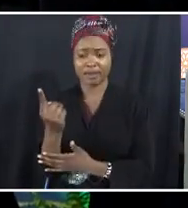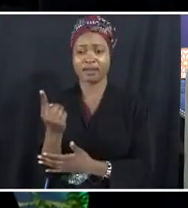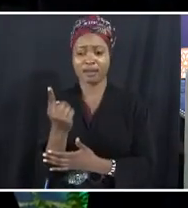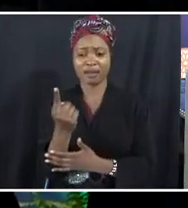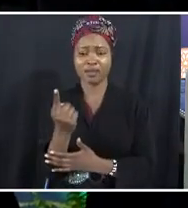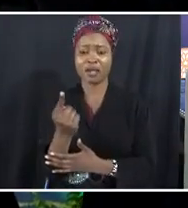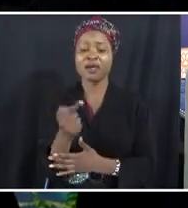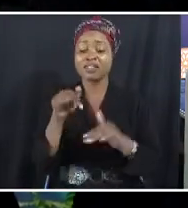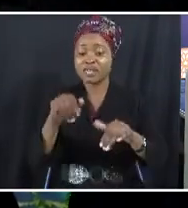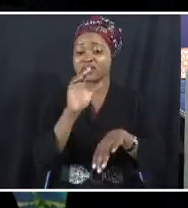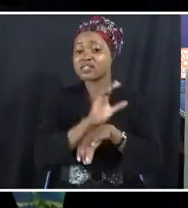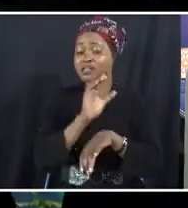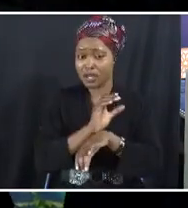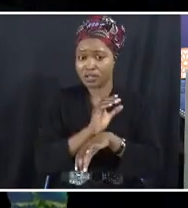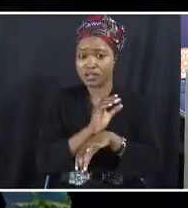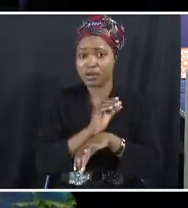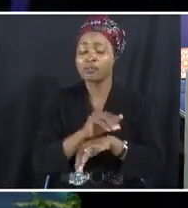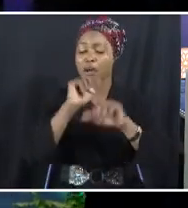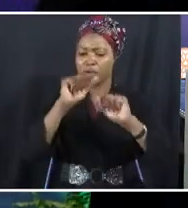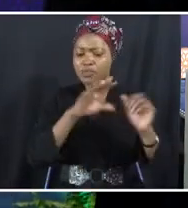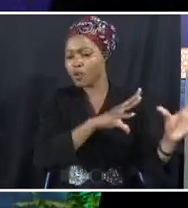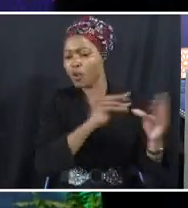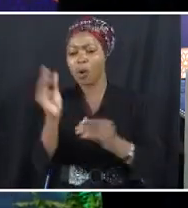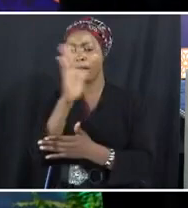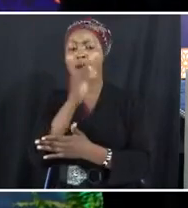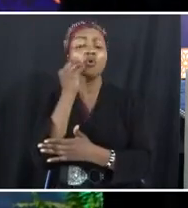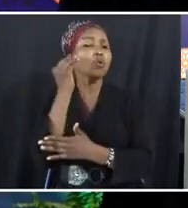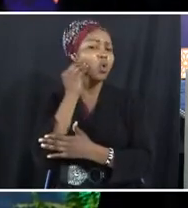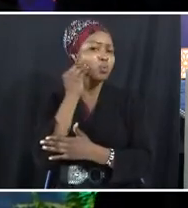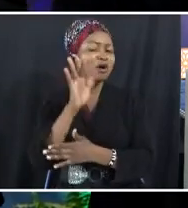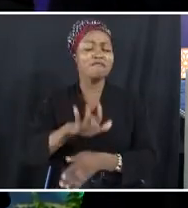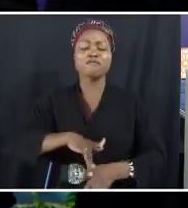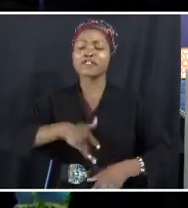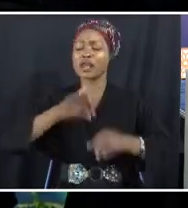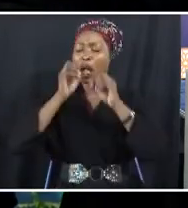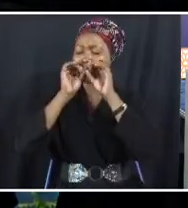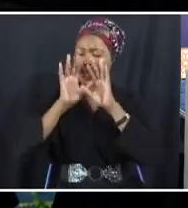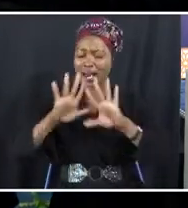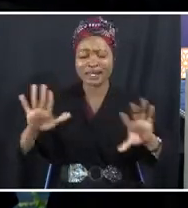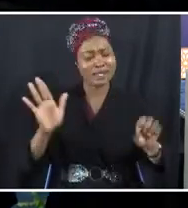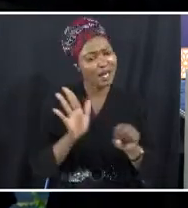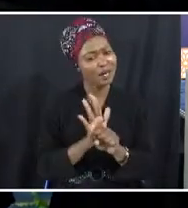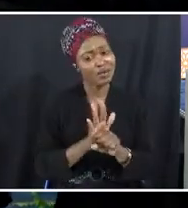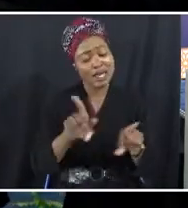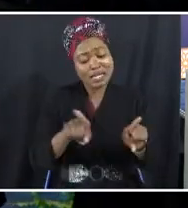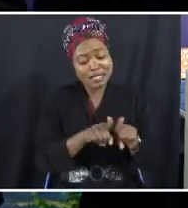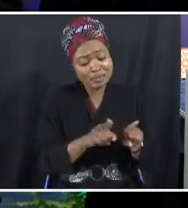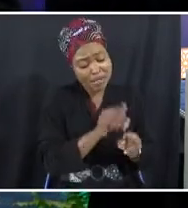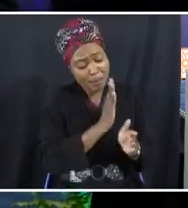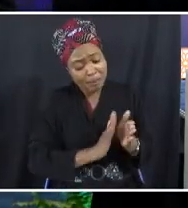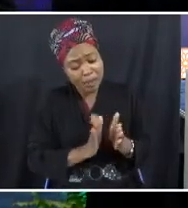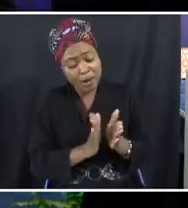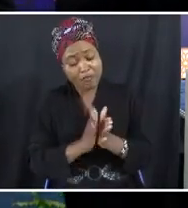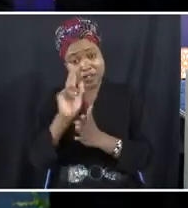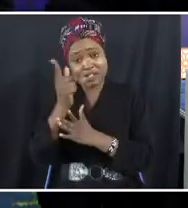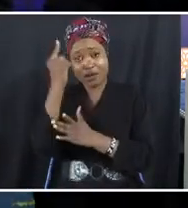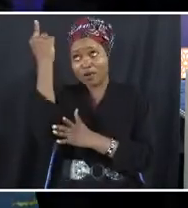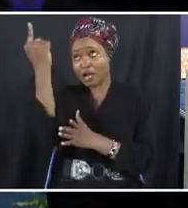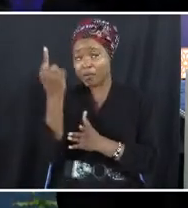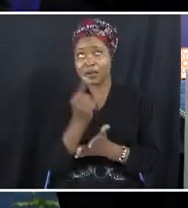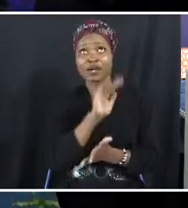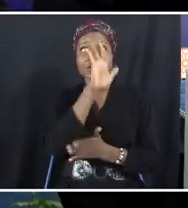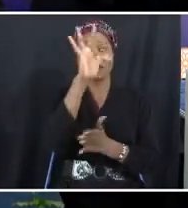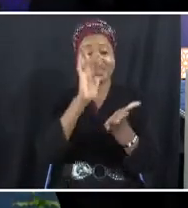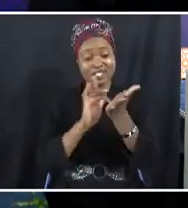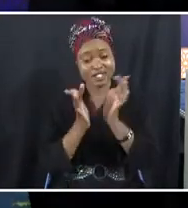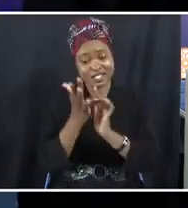this worship will leave this place blessed and prepared for your second coming. In